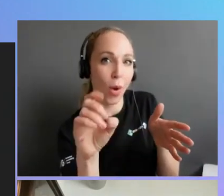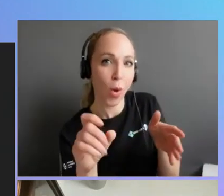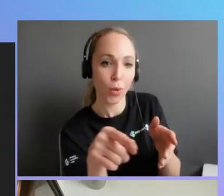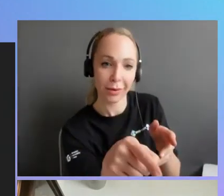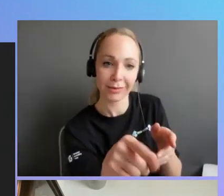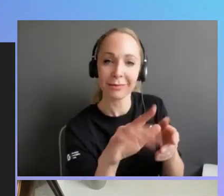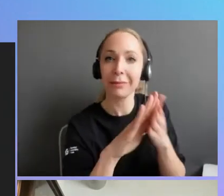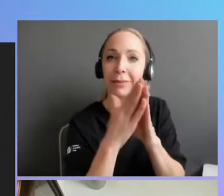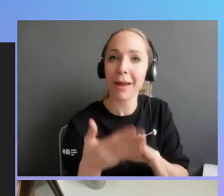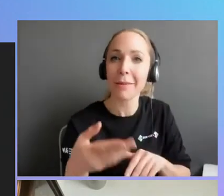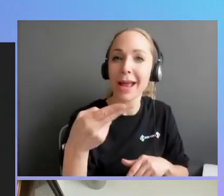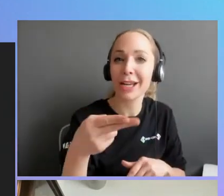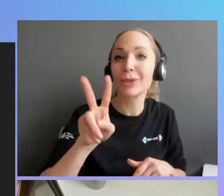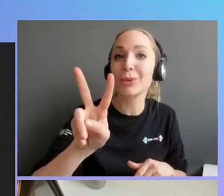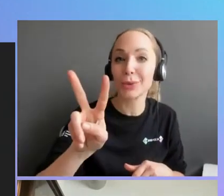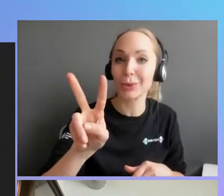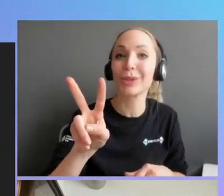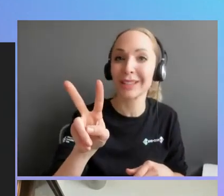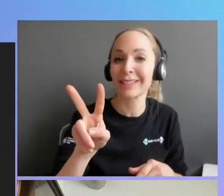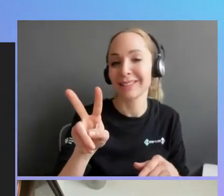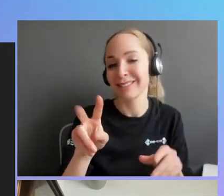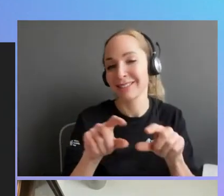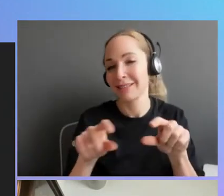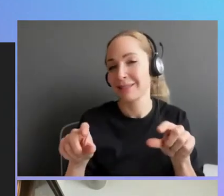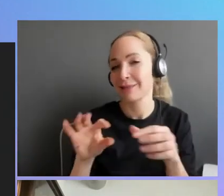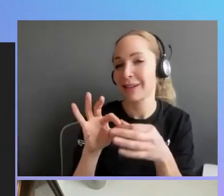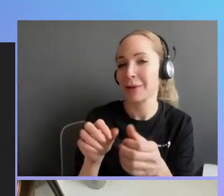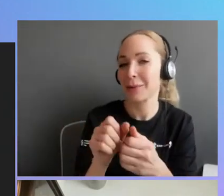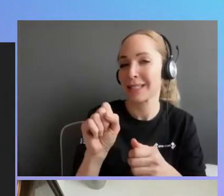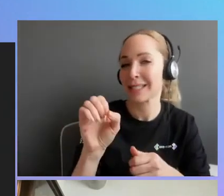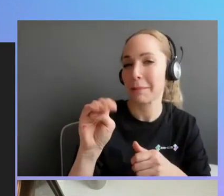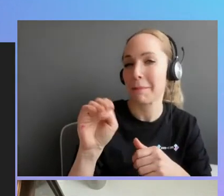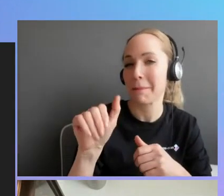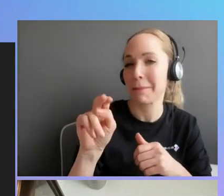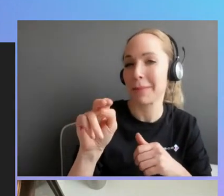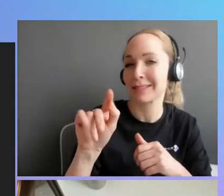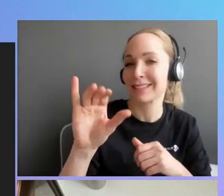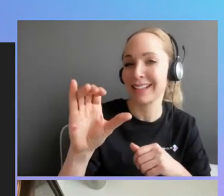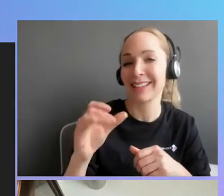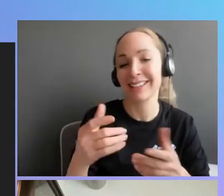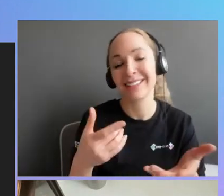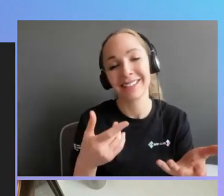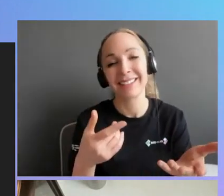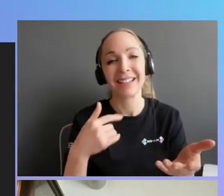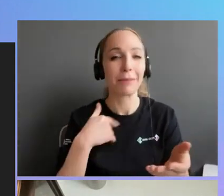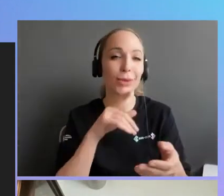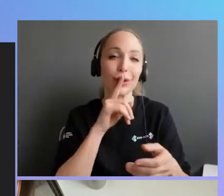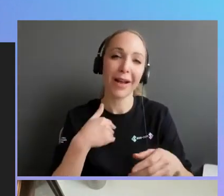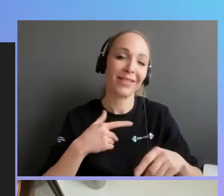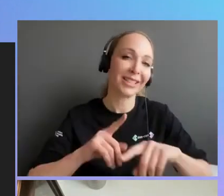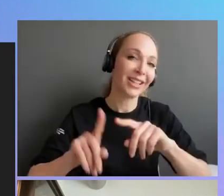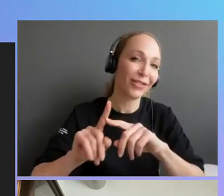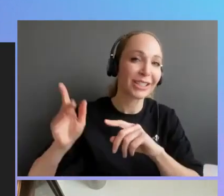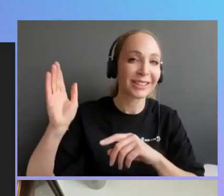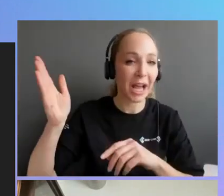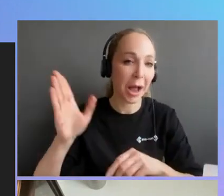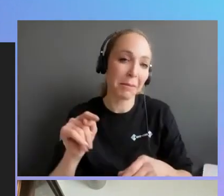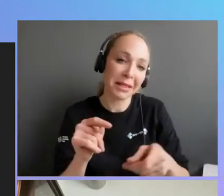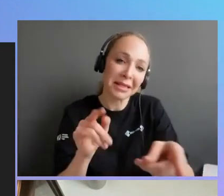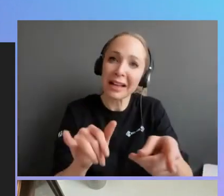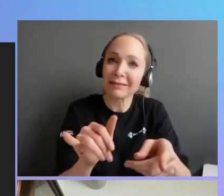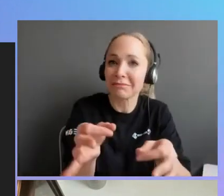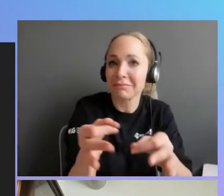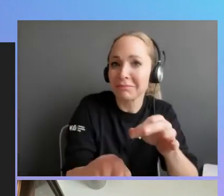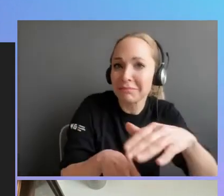Far more preferable to use an H2, obviously, but there's different talks that I'm sure covered that theme. So that's one thing we can think about. But